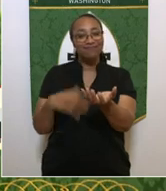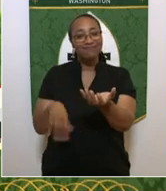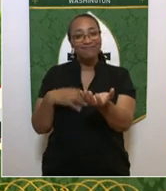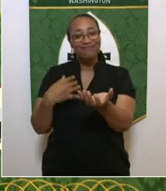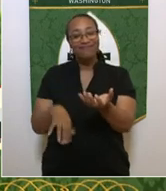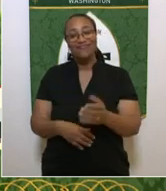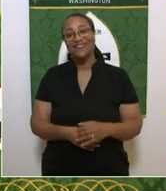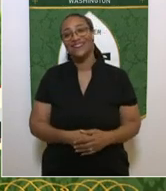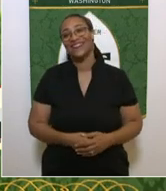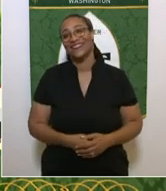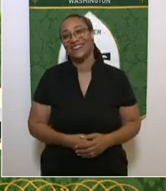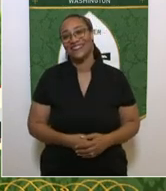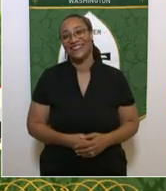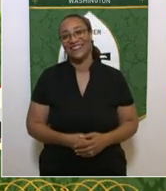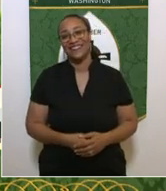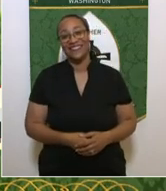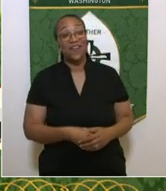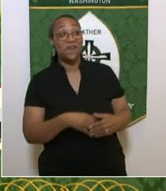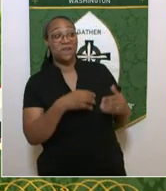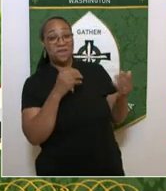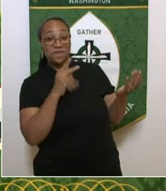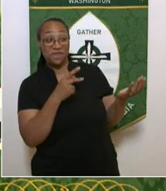Okay.